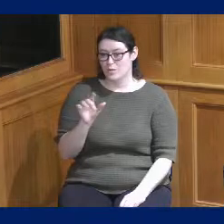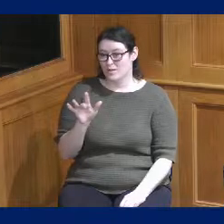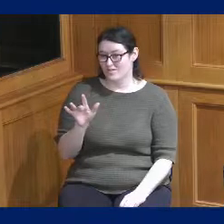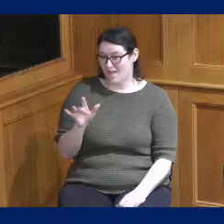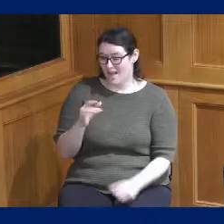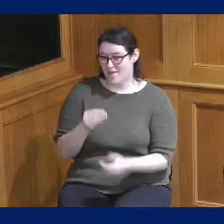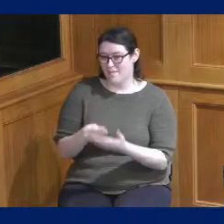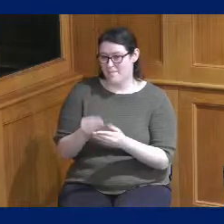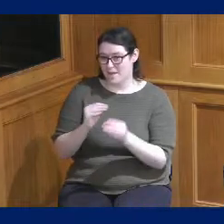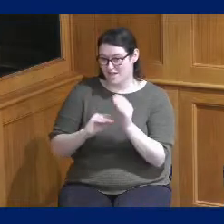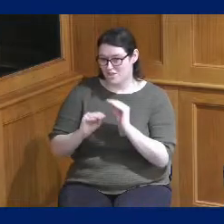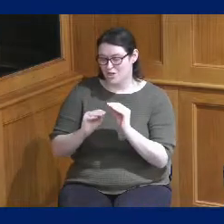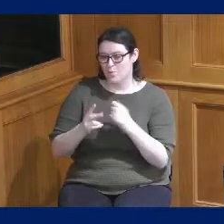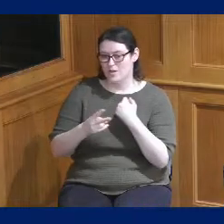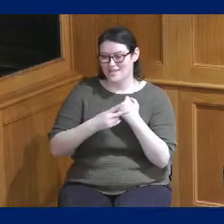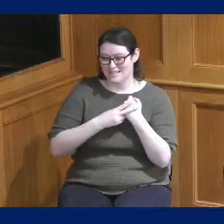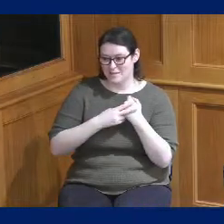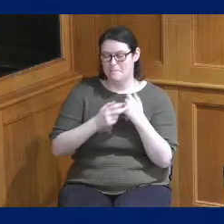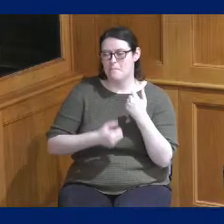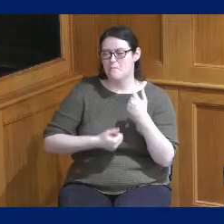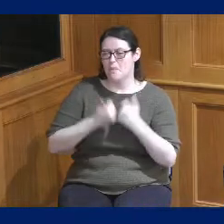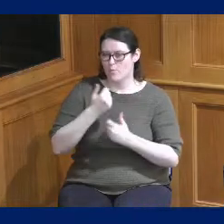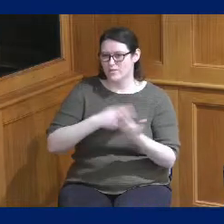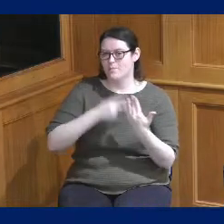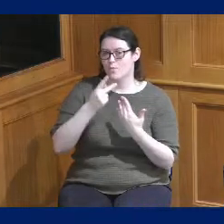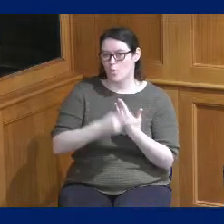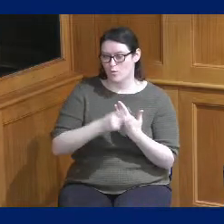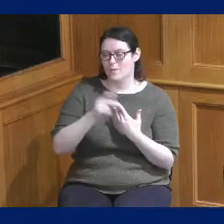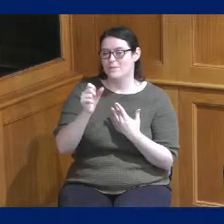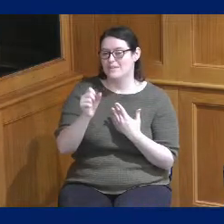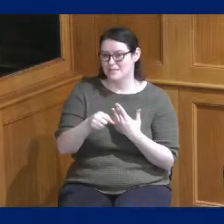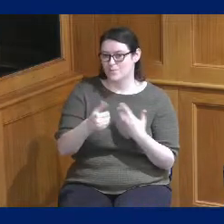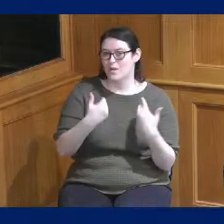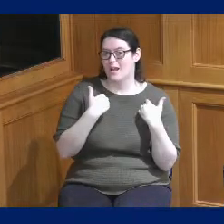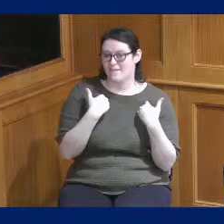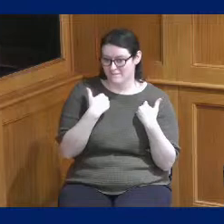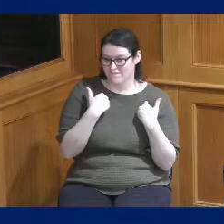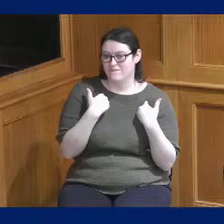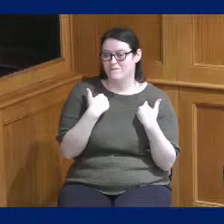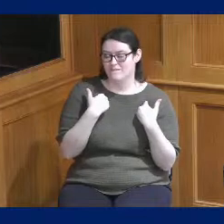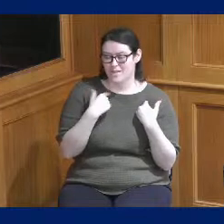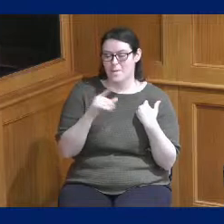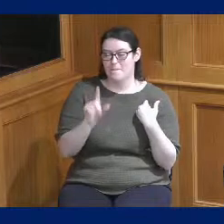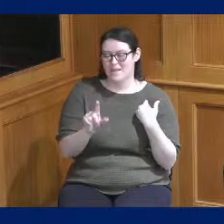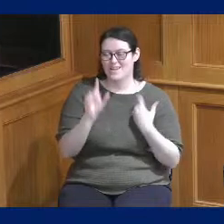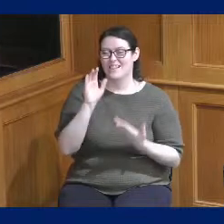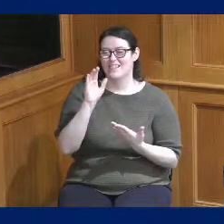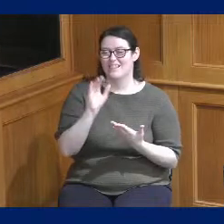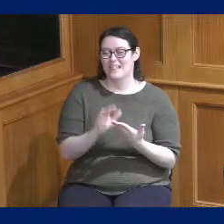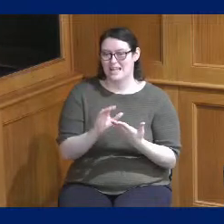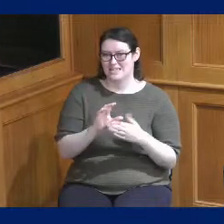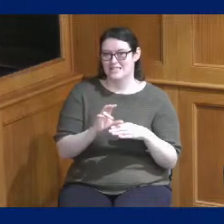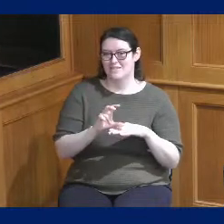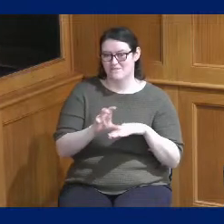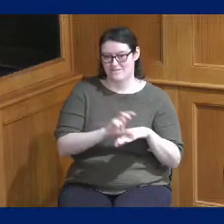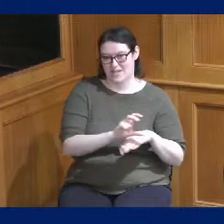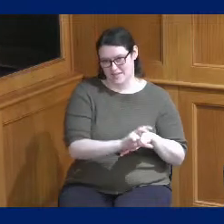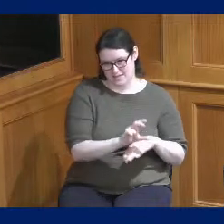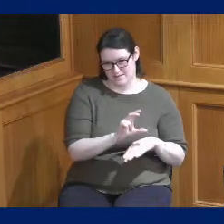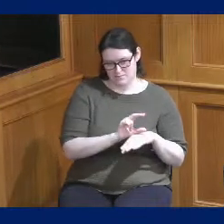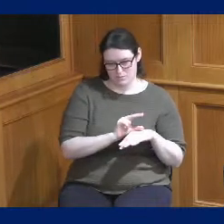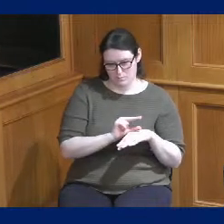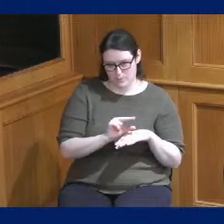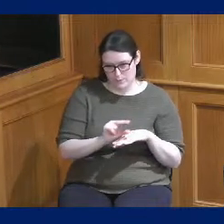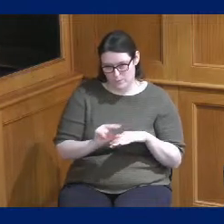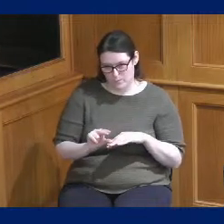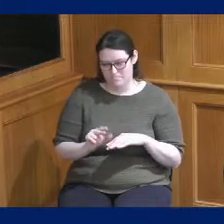2025 budget retains most of the programming for economic development, albeit at reduced funding levels. So all